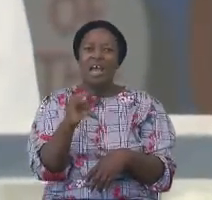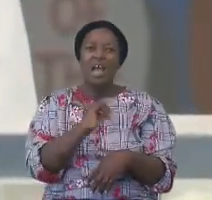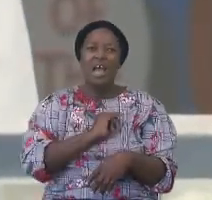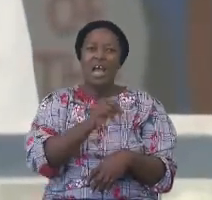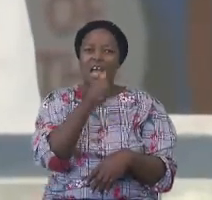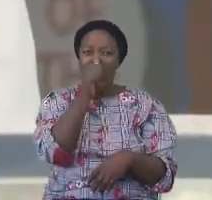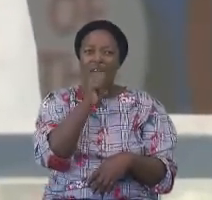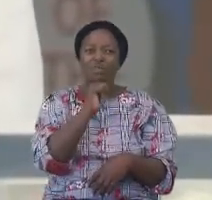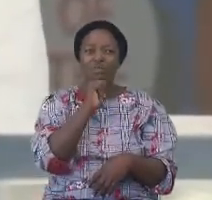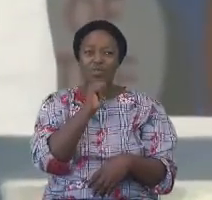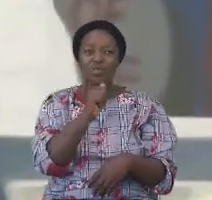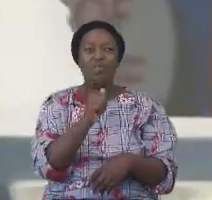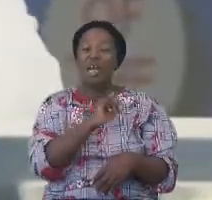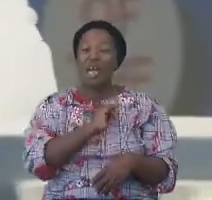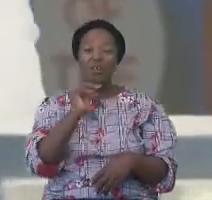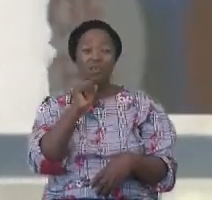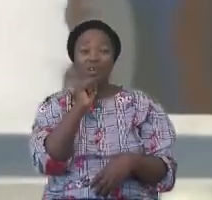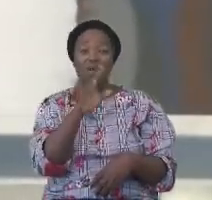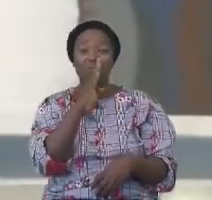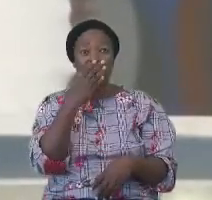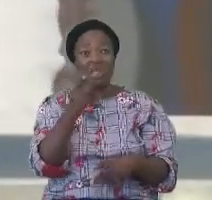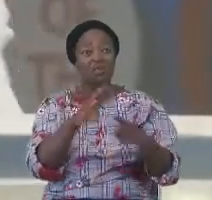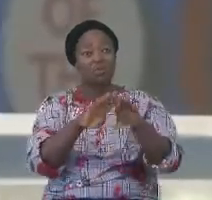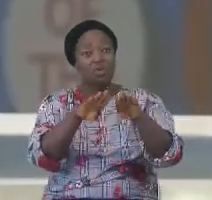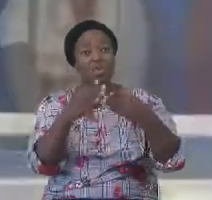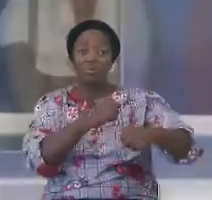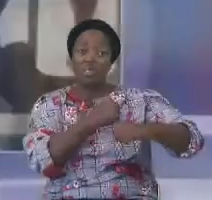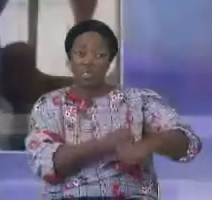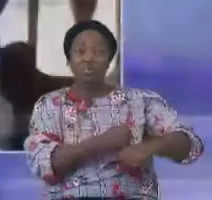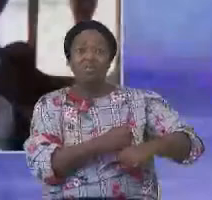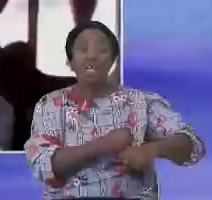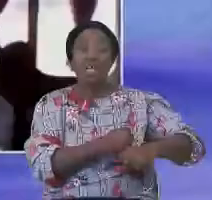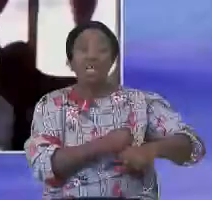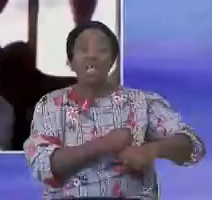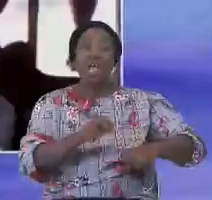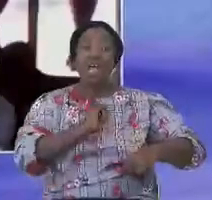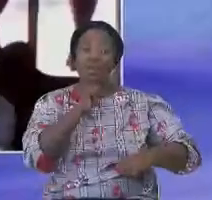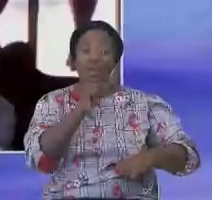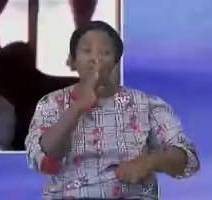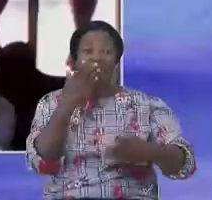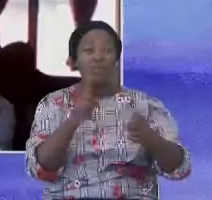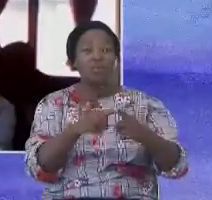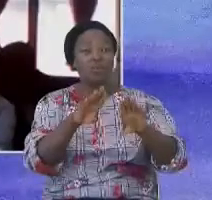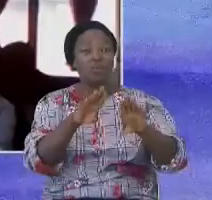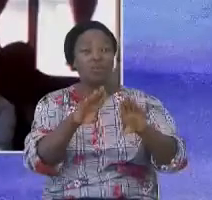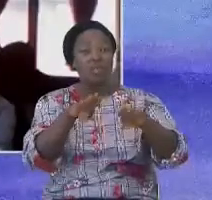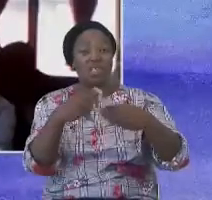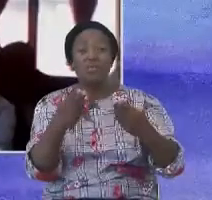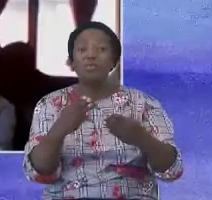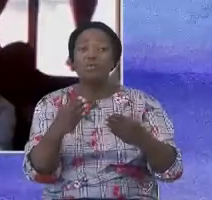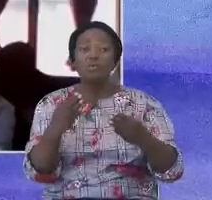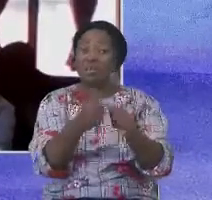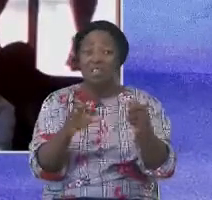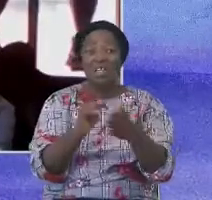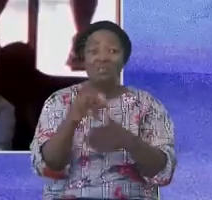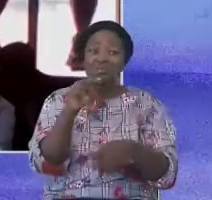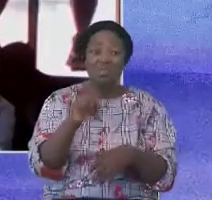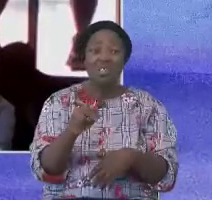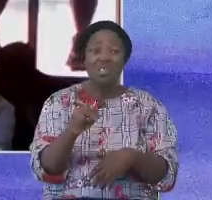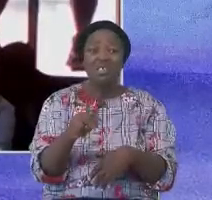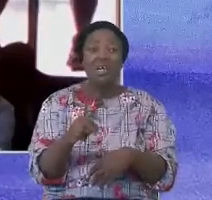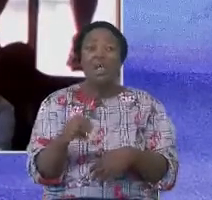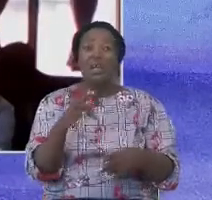world and i'm going i'll not be there to provide shelter for you to provide security for